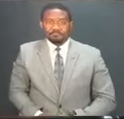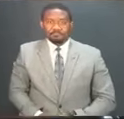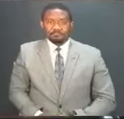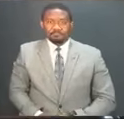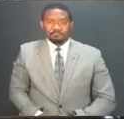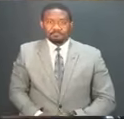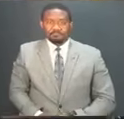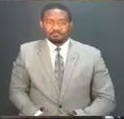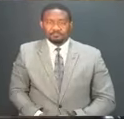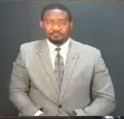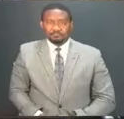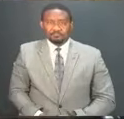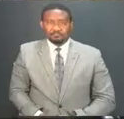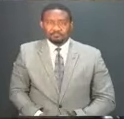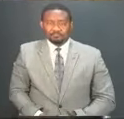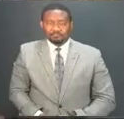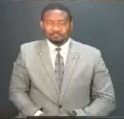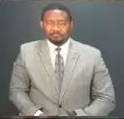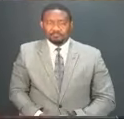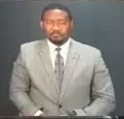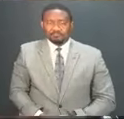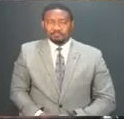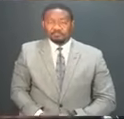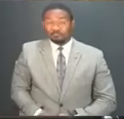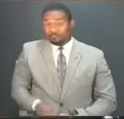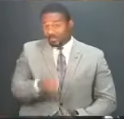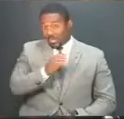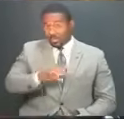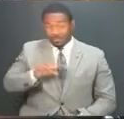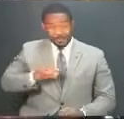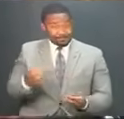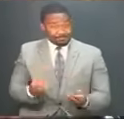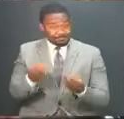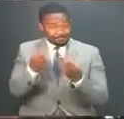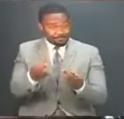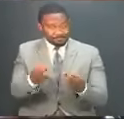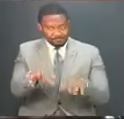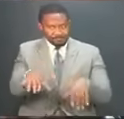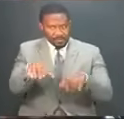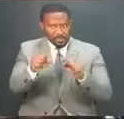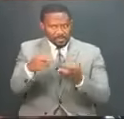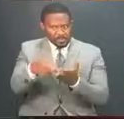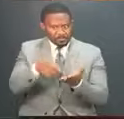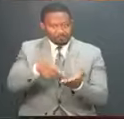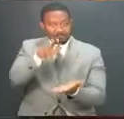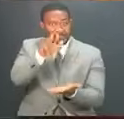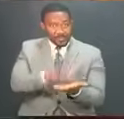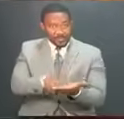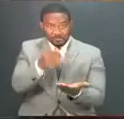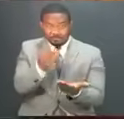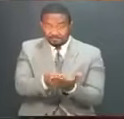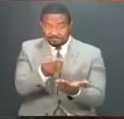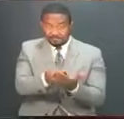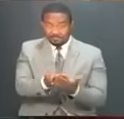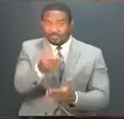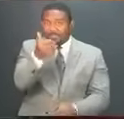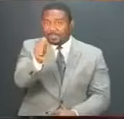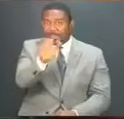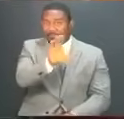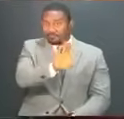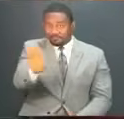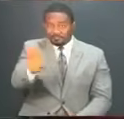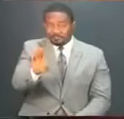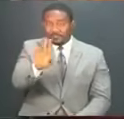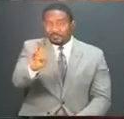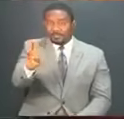in view of the above, the committee recommends to the House to adopt its report and approve the sum of